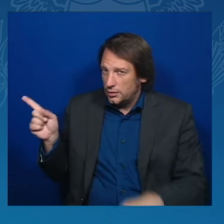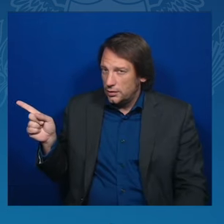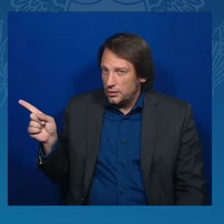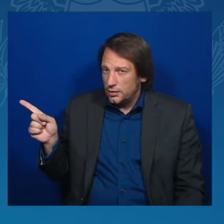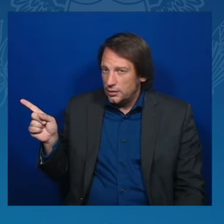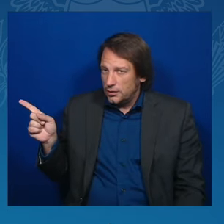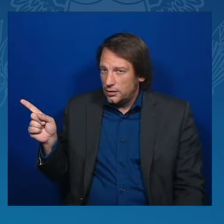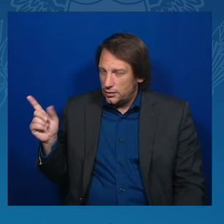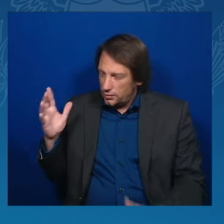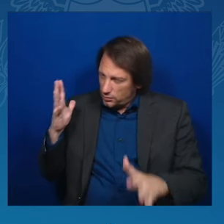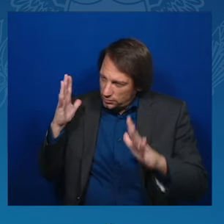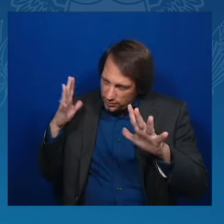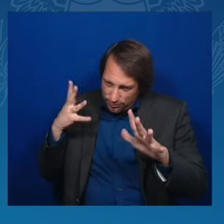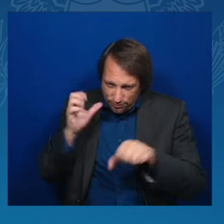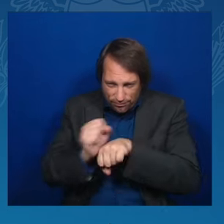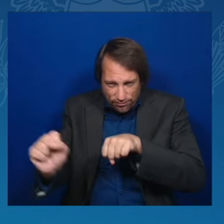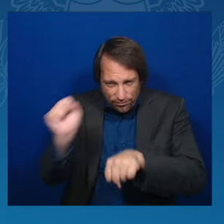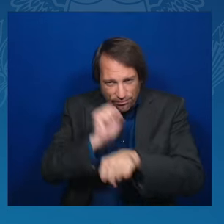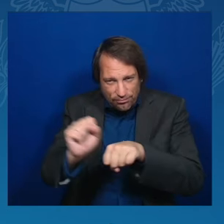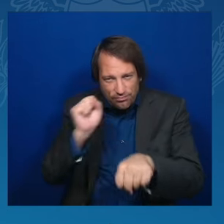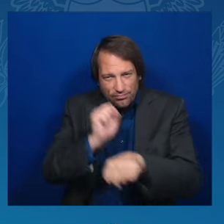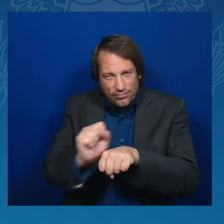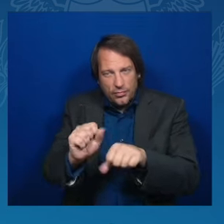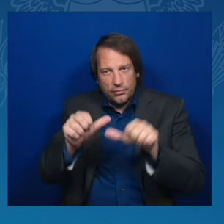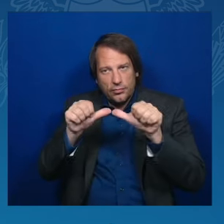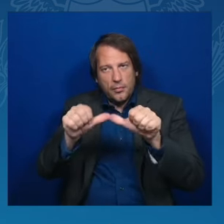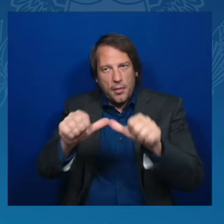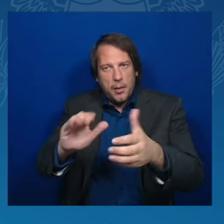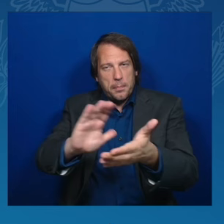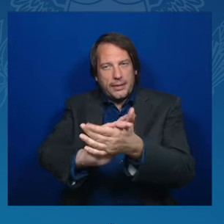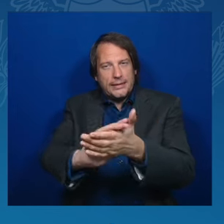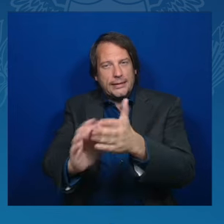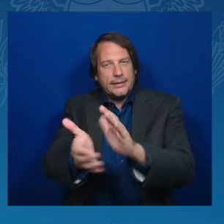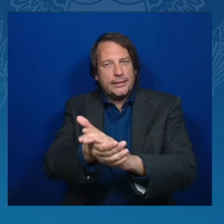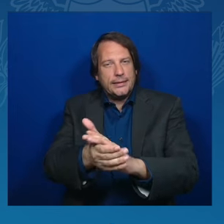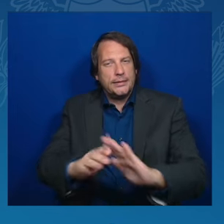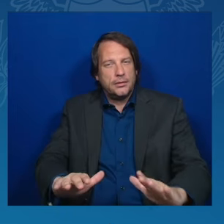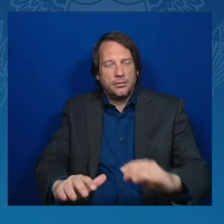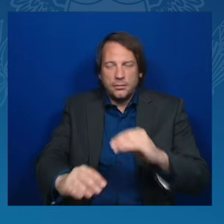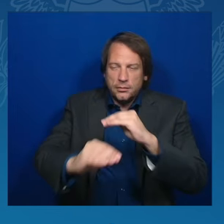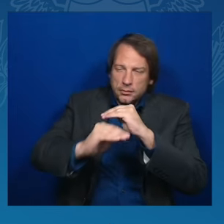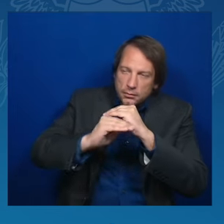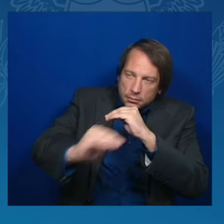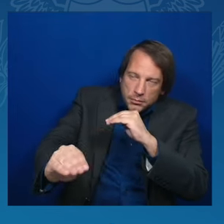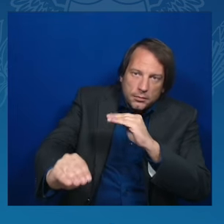stability, and prosperity of the world we live in.